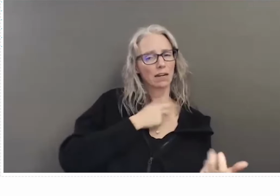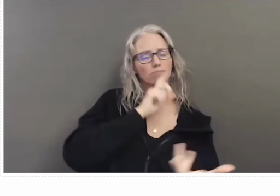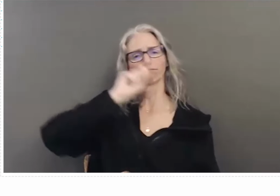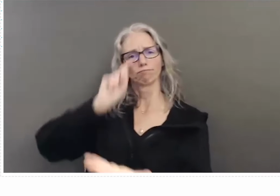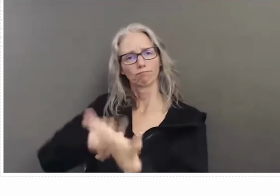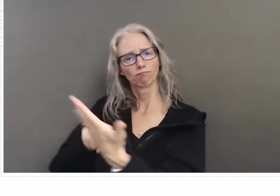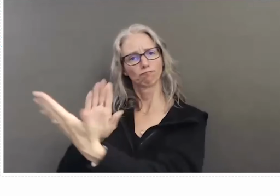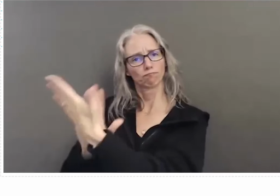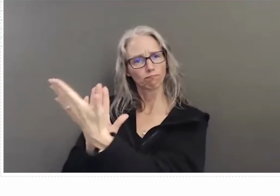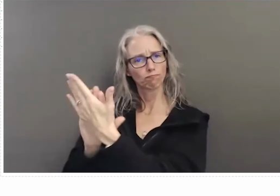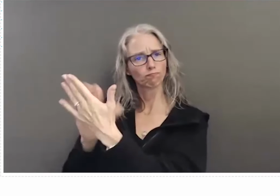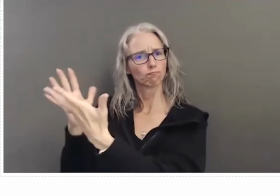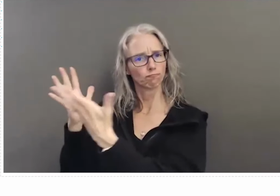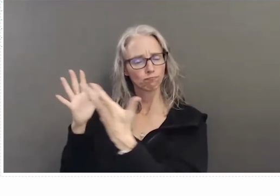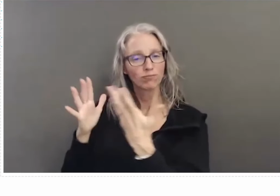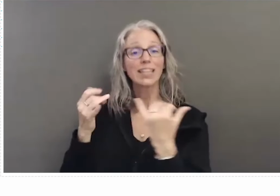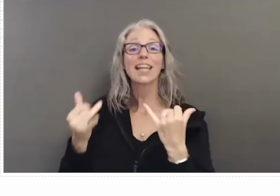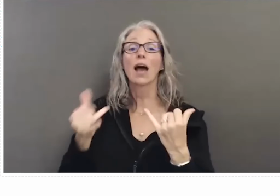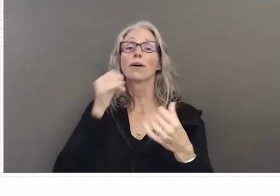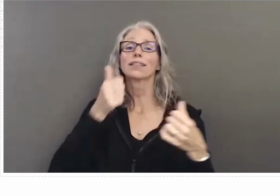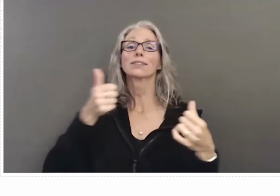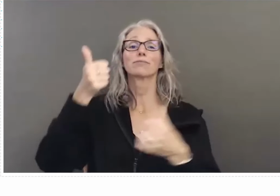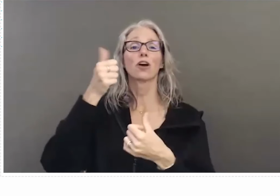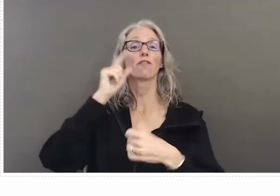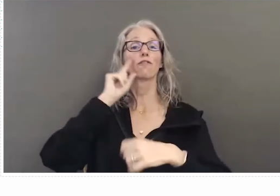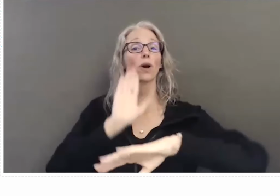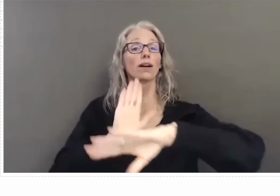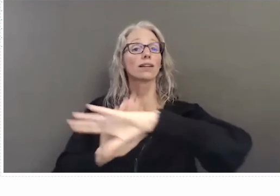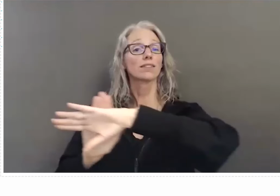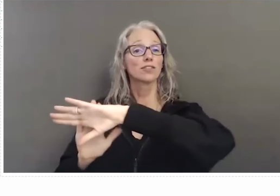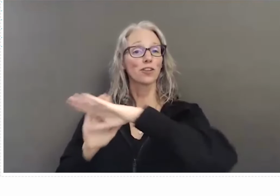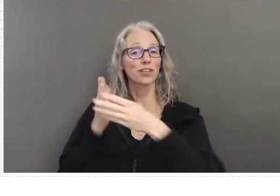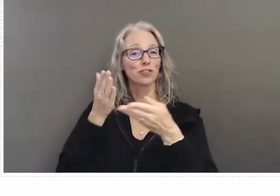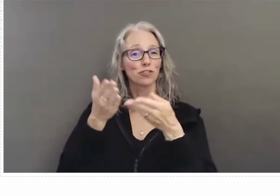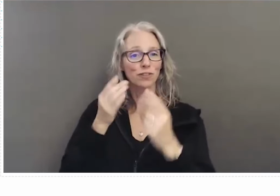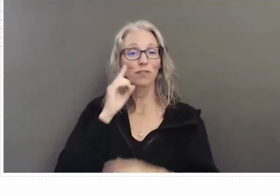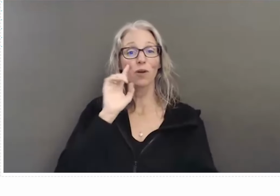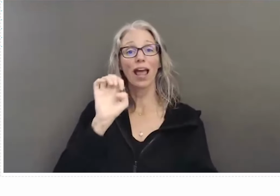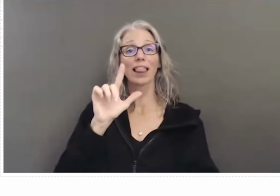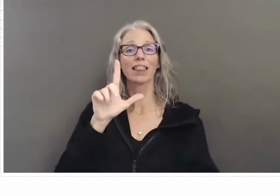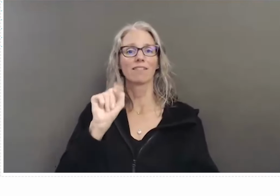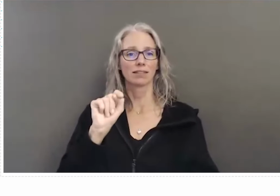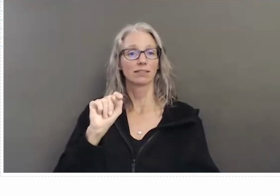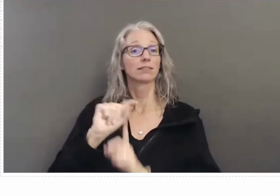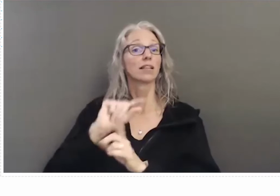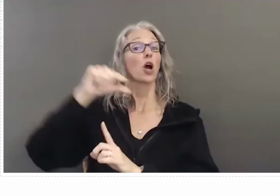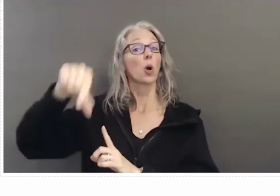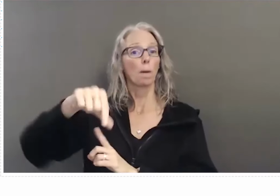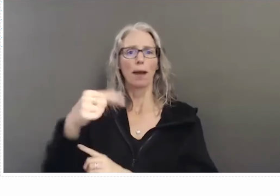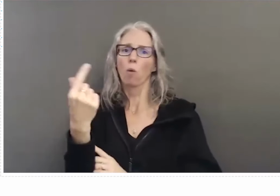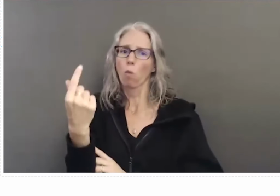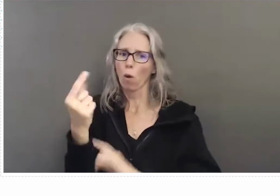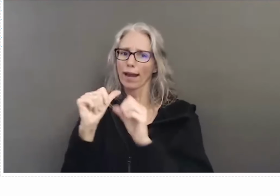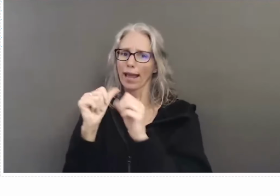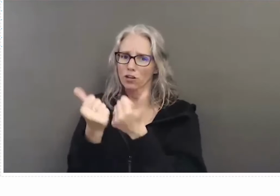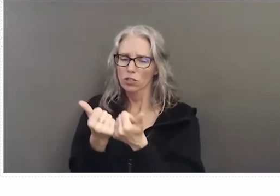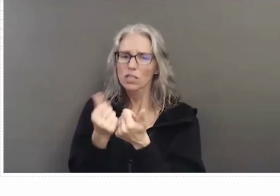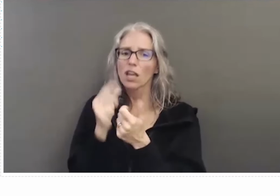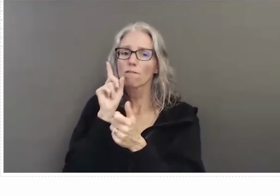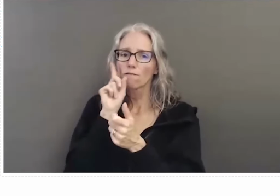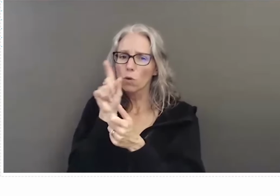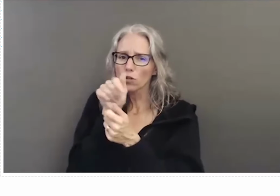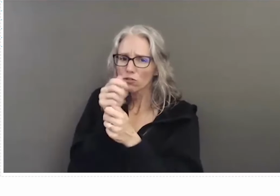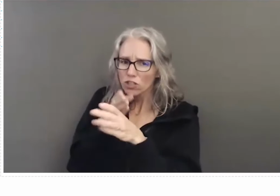the head of consulting services at Elevent, the only agency in Quebec that offers strategic consulting, research,